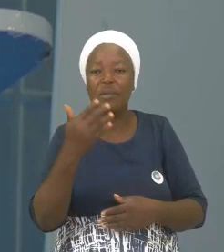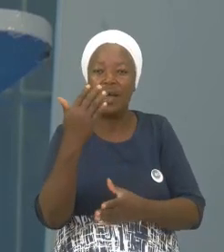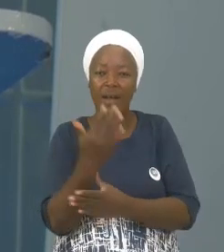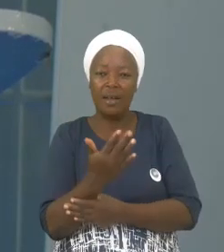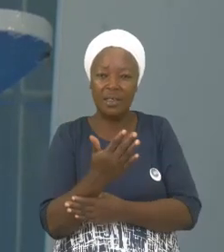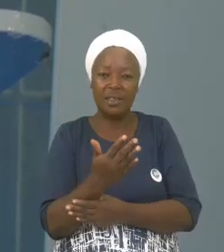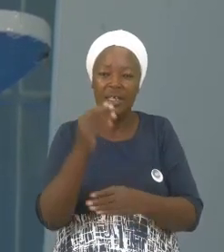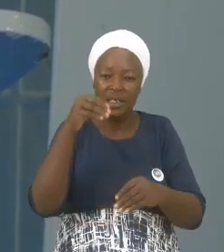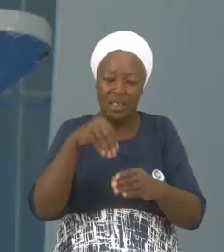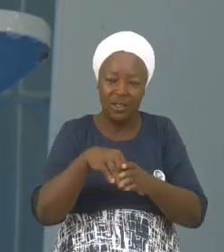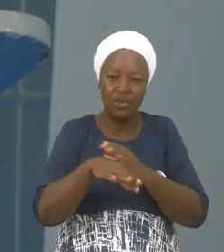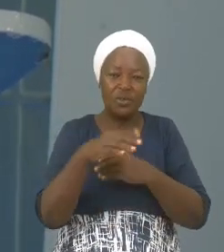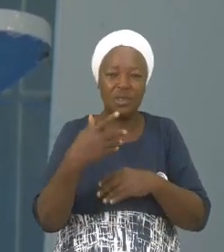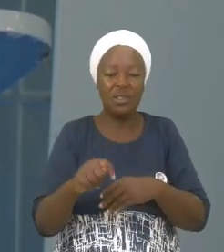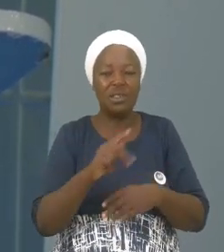into the kingdom of God.